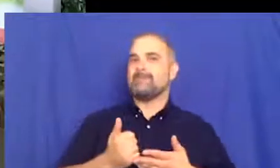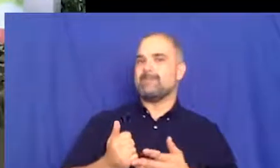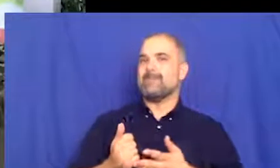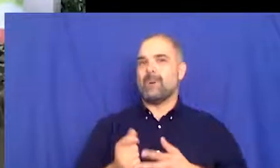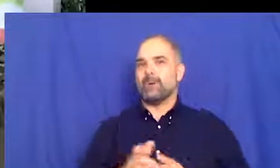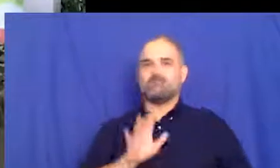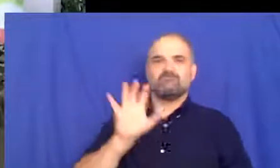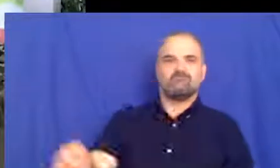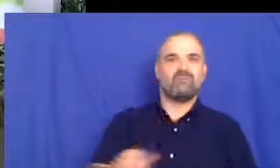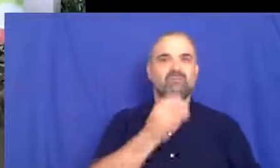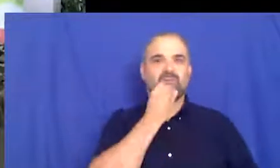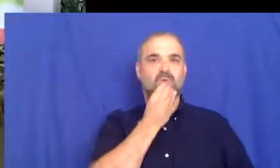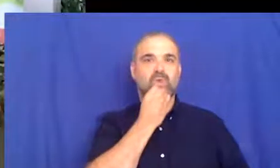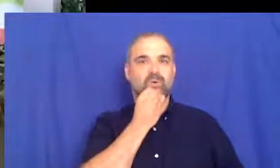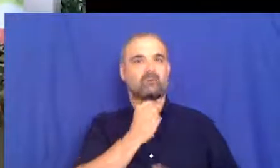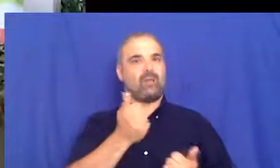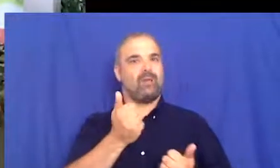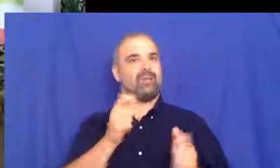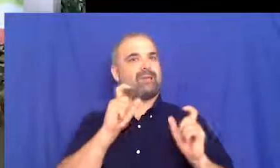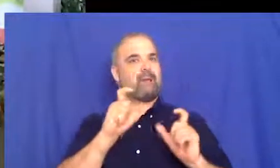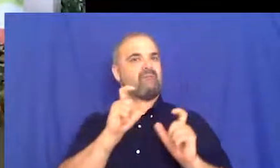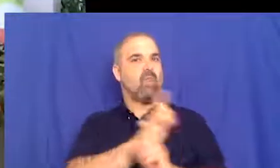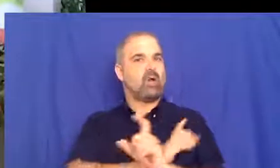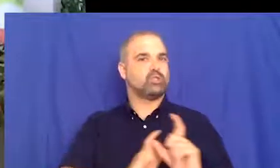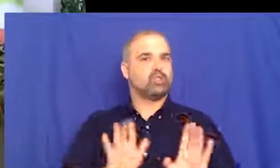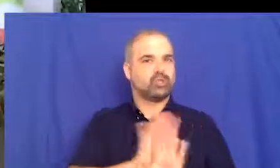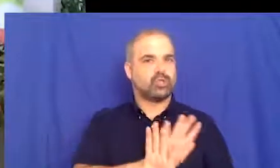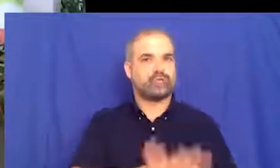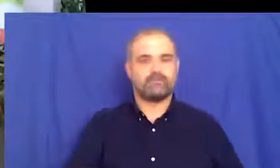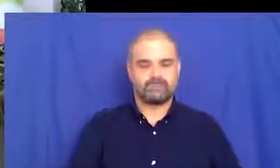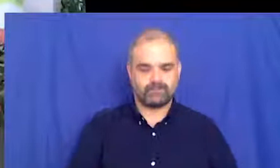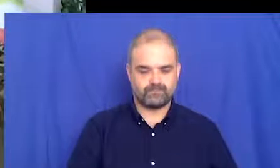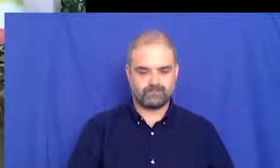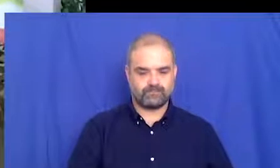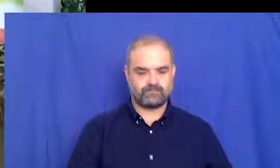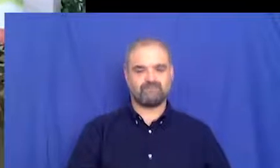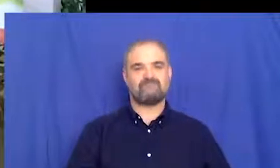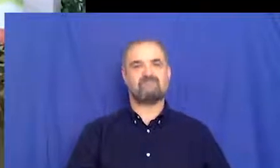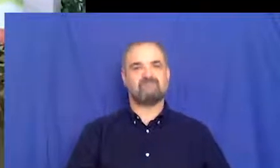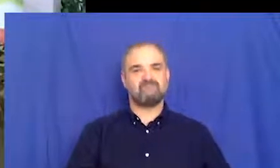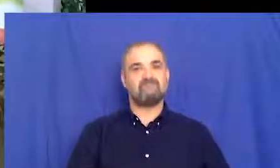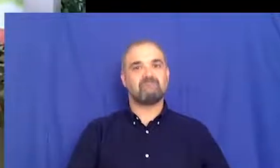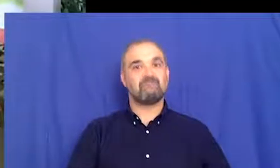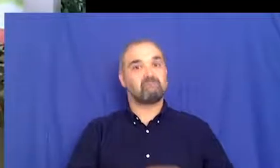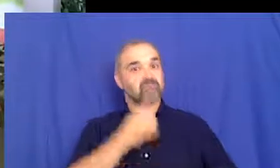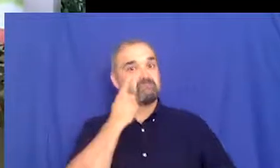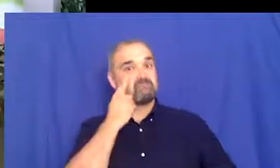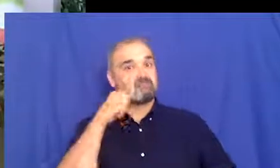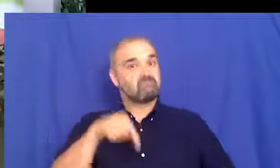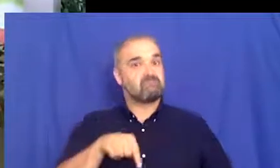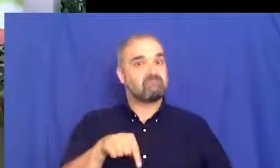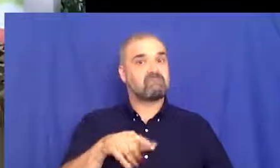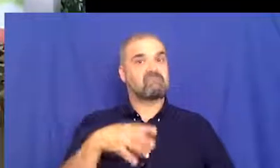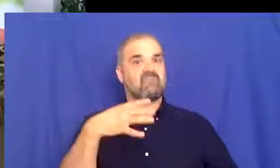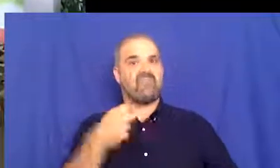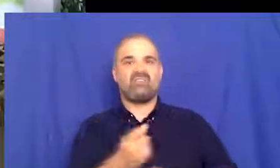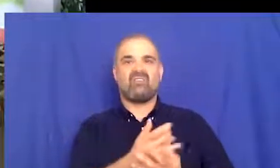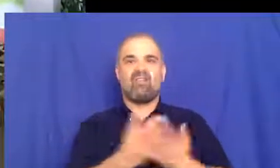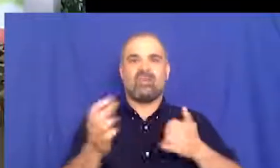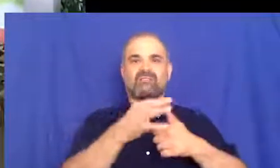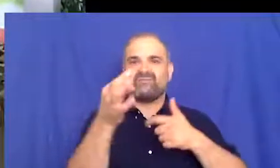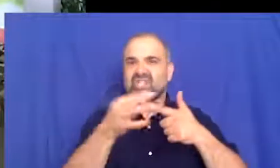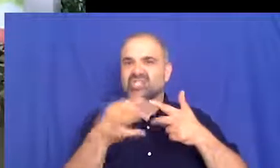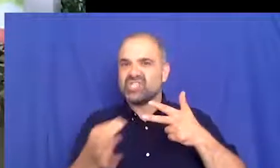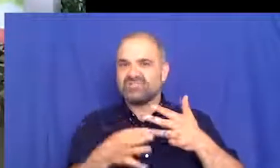hunt quite well and camouflage when they would rather not be seen. So if we look at him, he's got lots